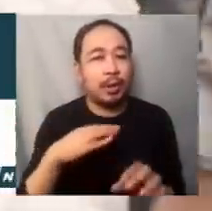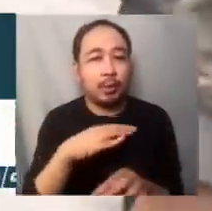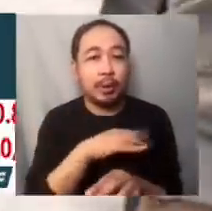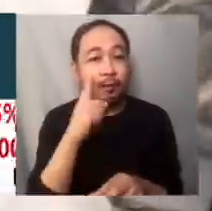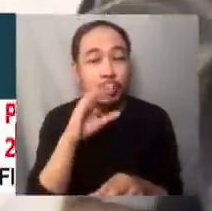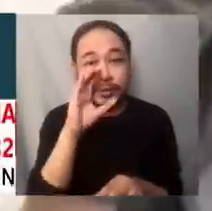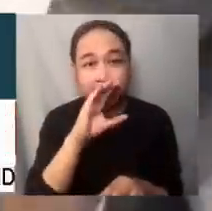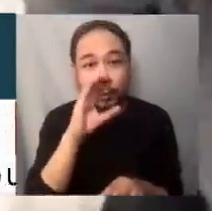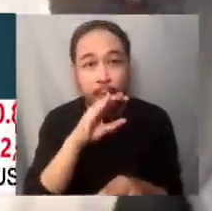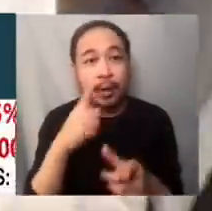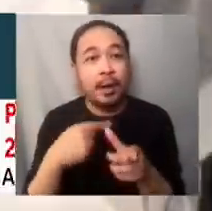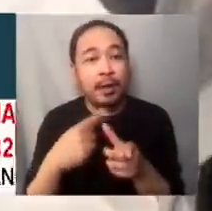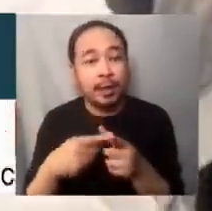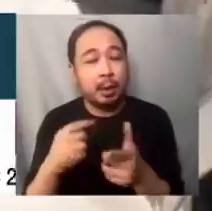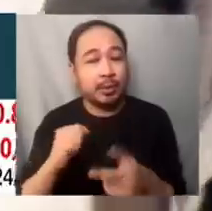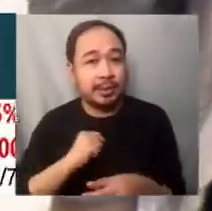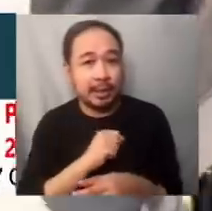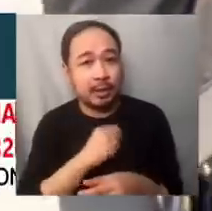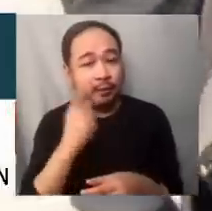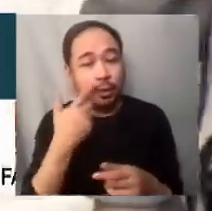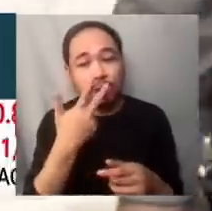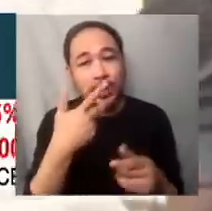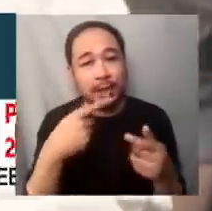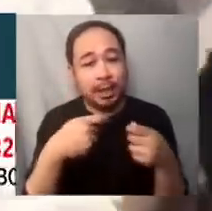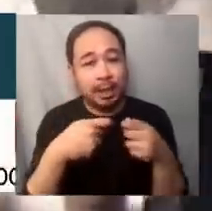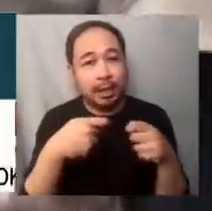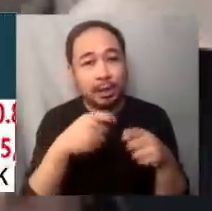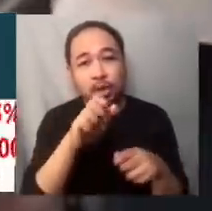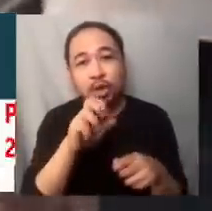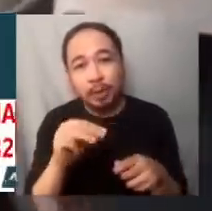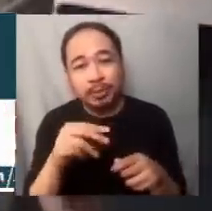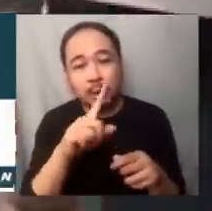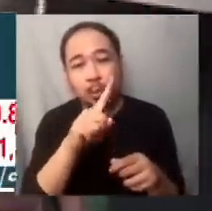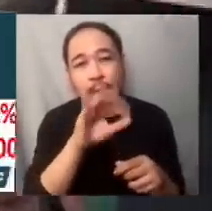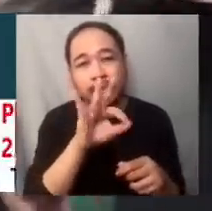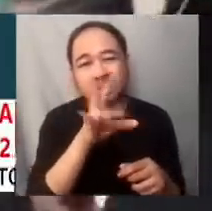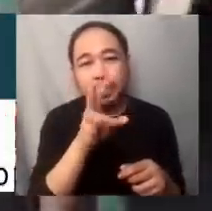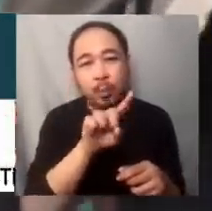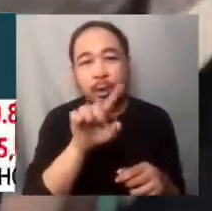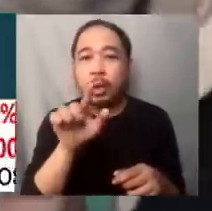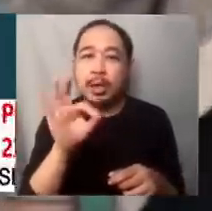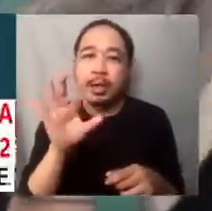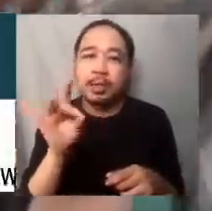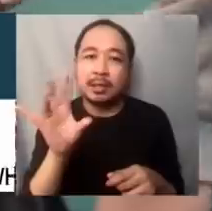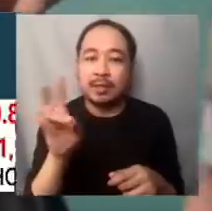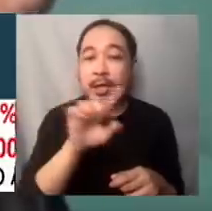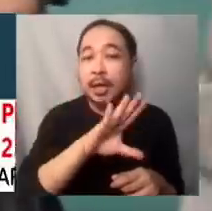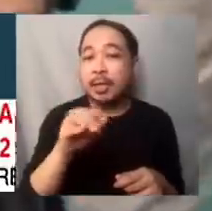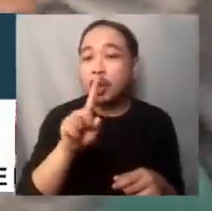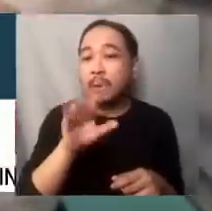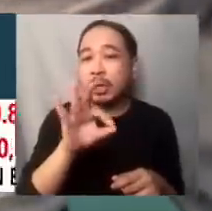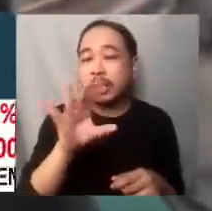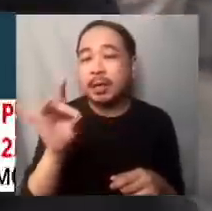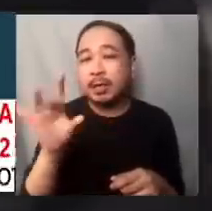went on to serve as senator for three separate terms in 1971, 1987, and 1998. Osmeña